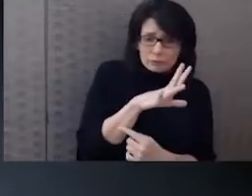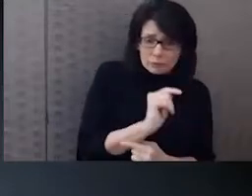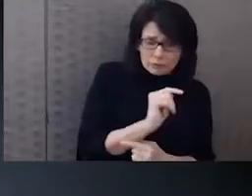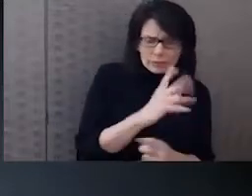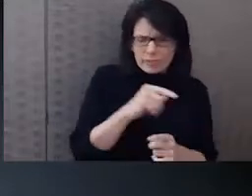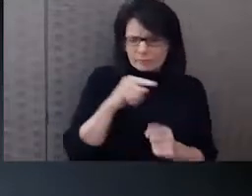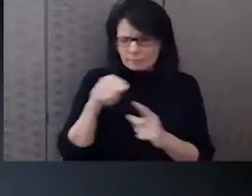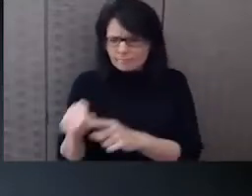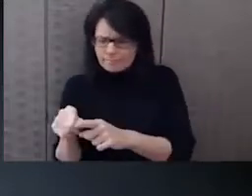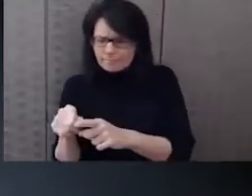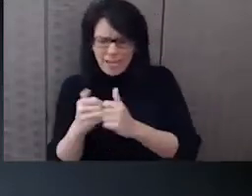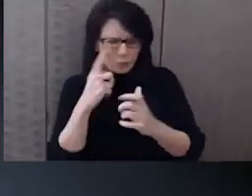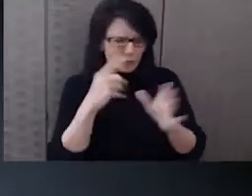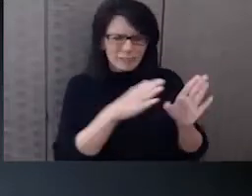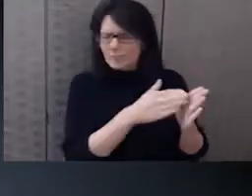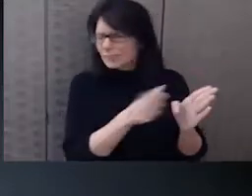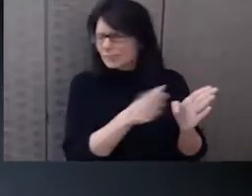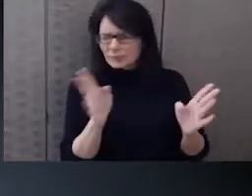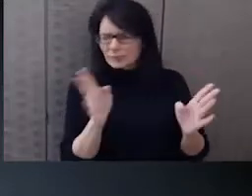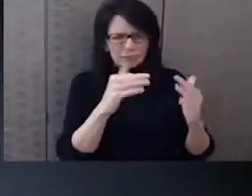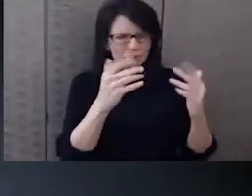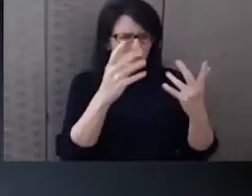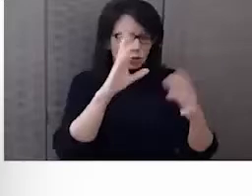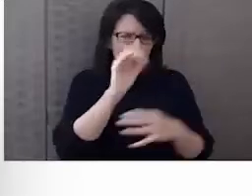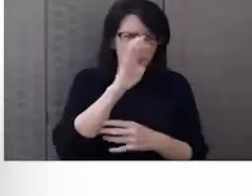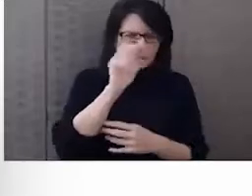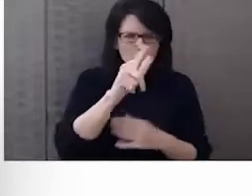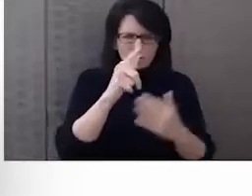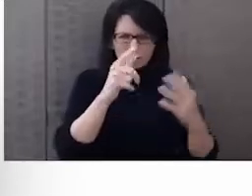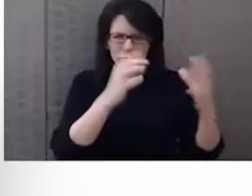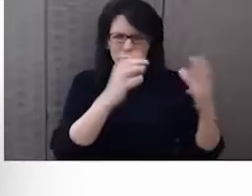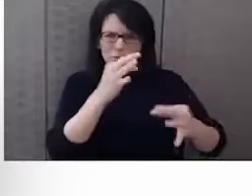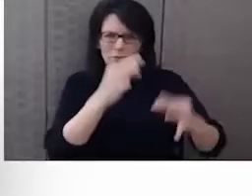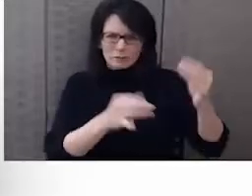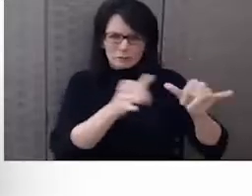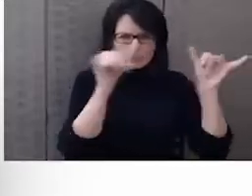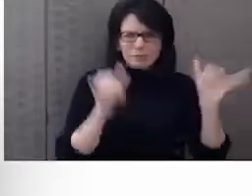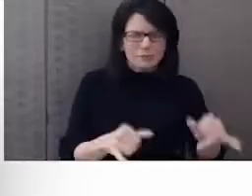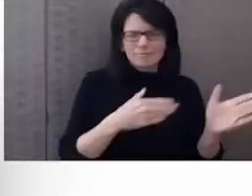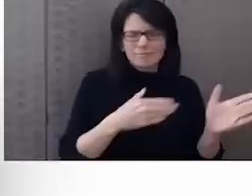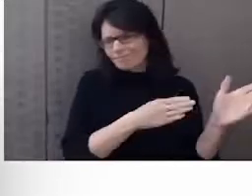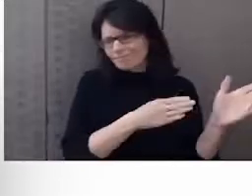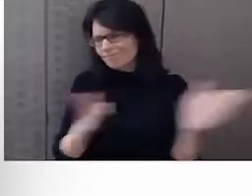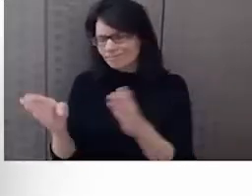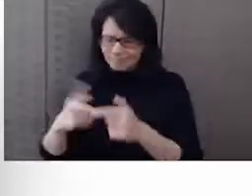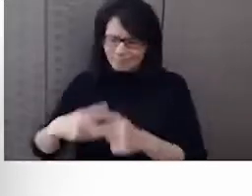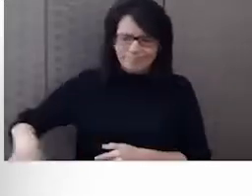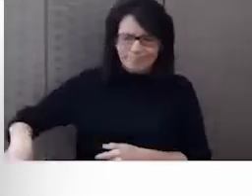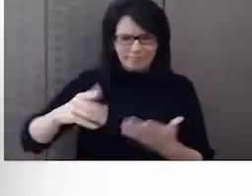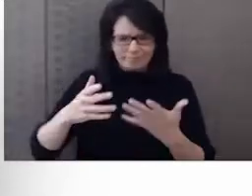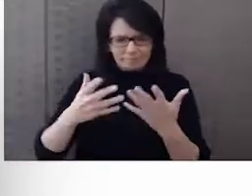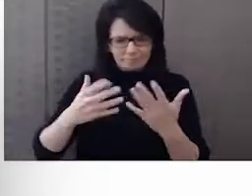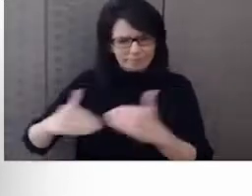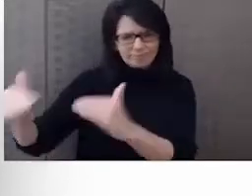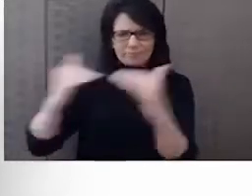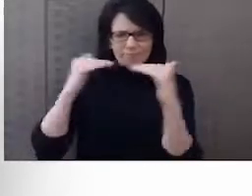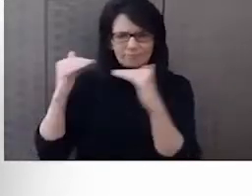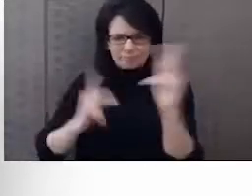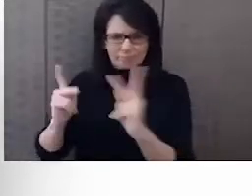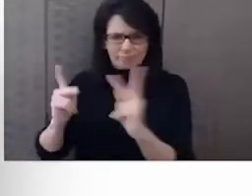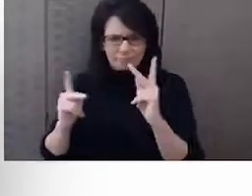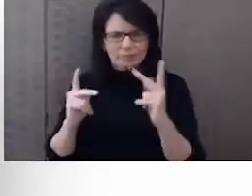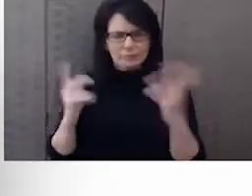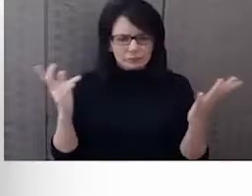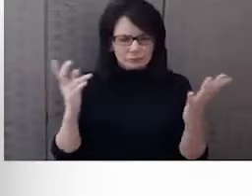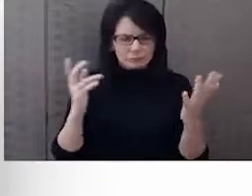and invest in community infrastructure. The way that NLP engaged in that was by facilitating a group working around health